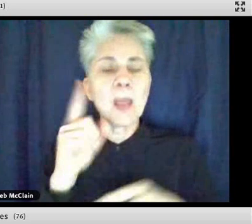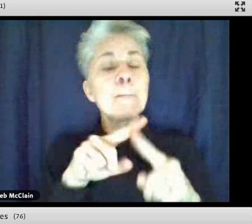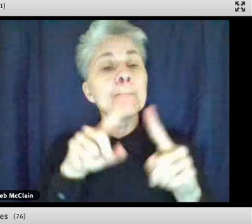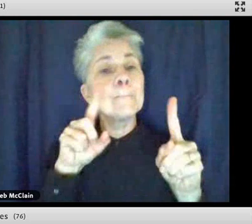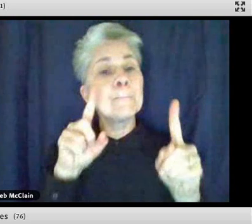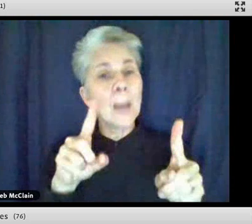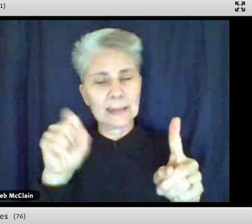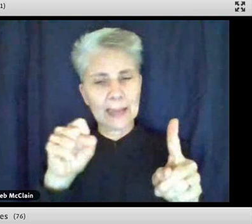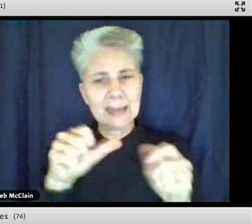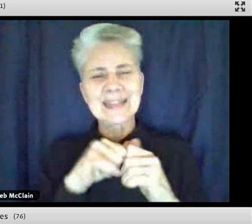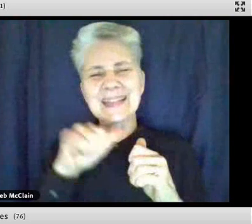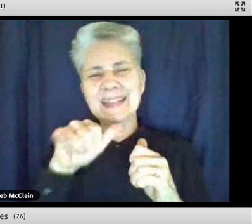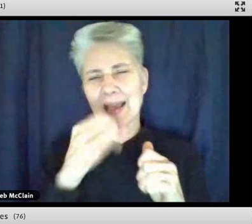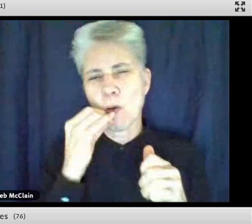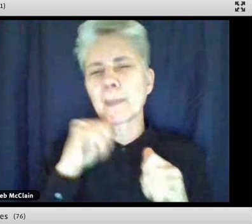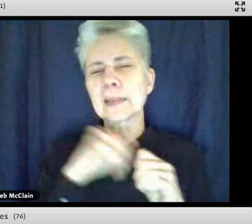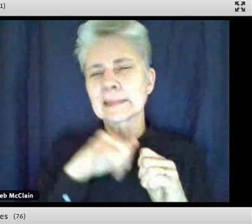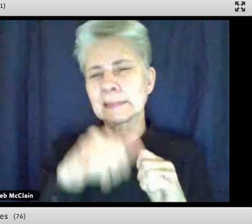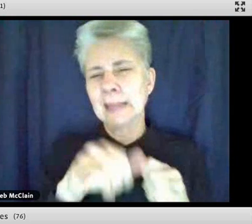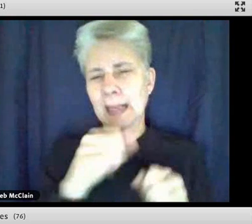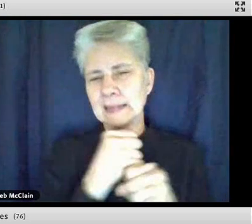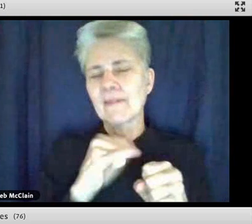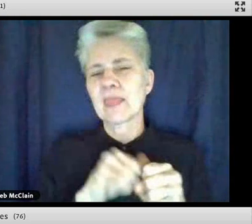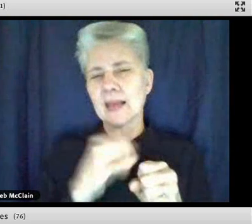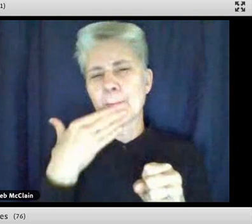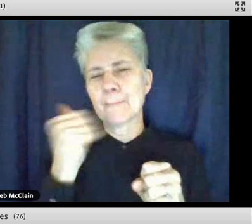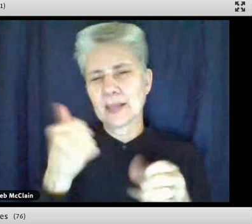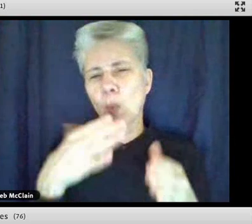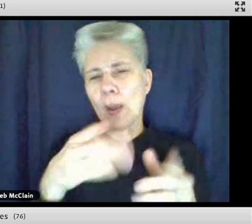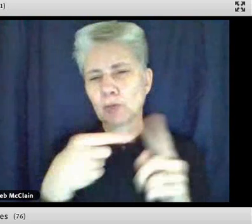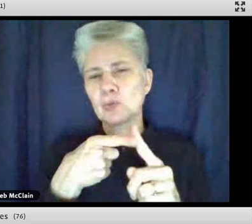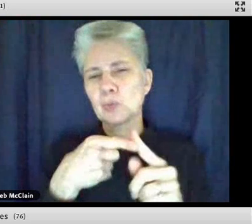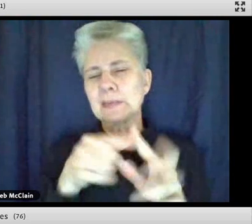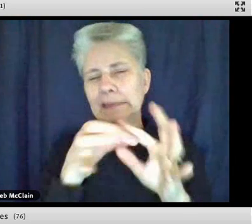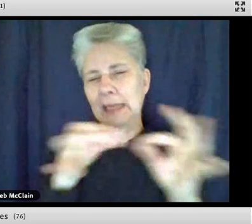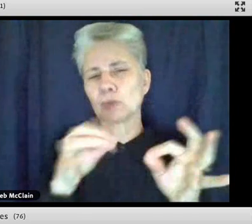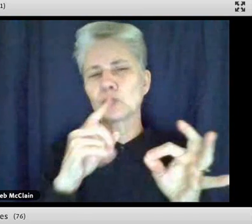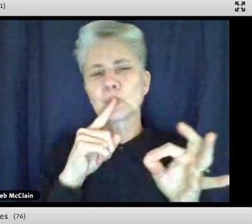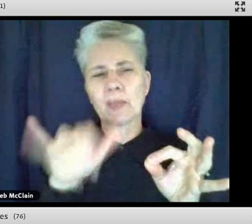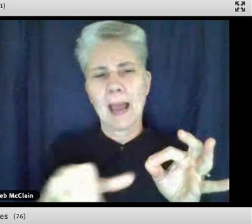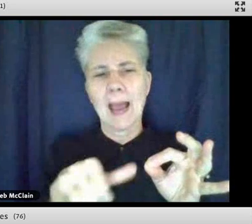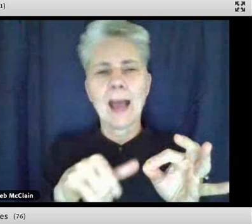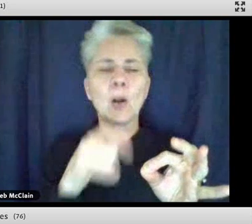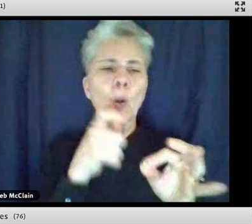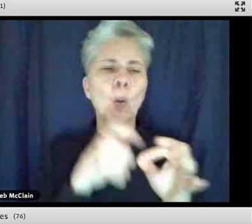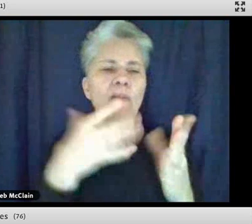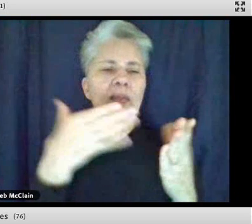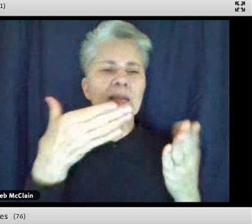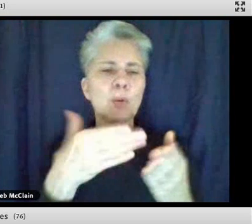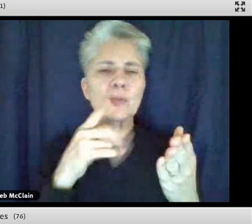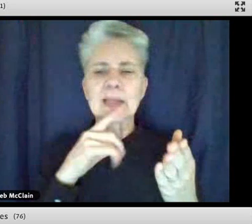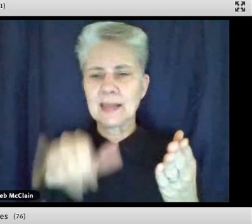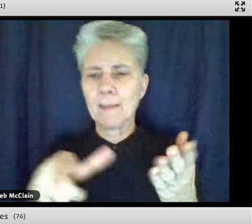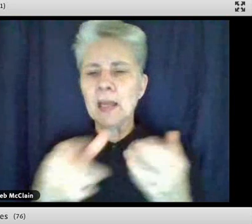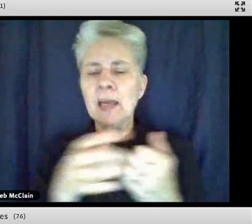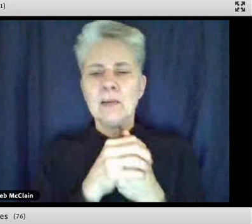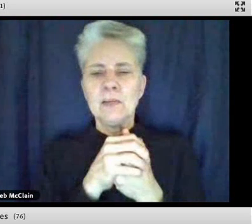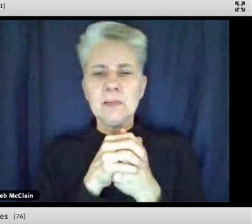But yeah, stay home, stay safe, I think is absolutely a better way to state it, definitely, whoever this guest person is.